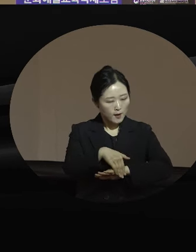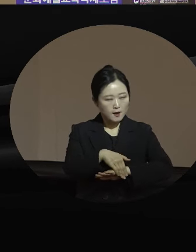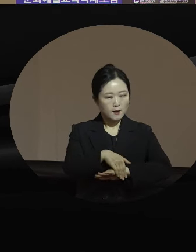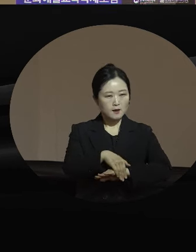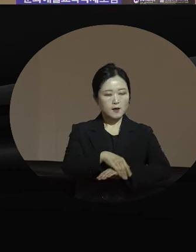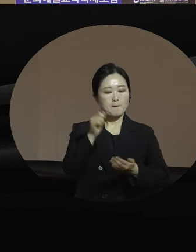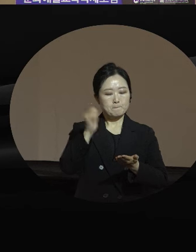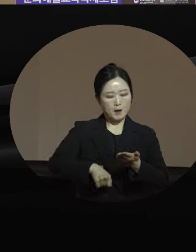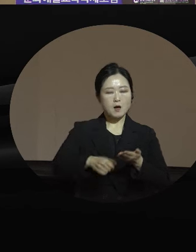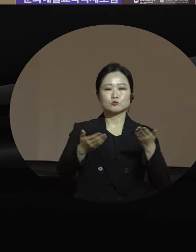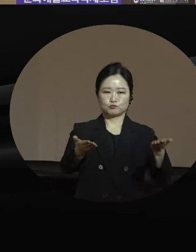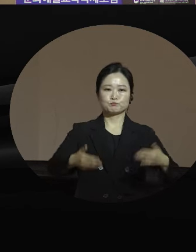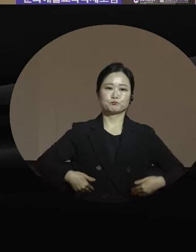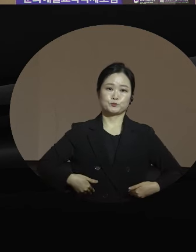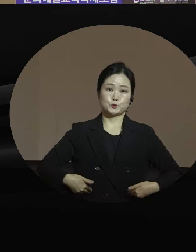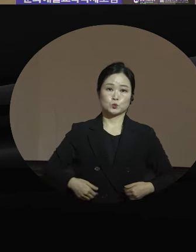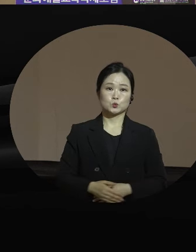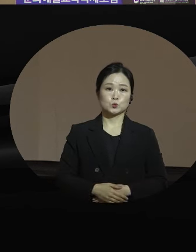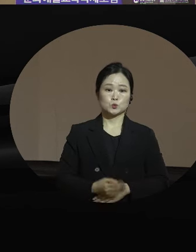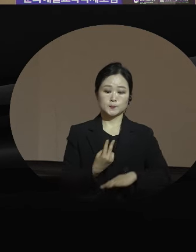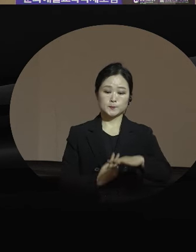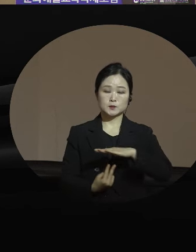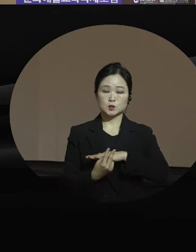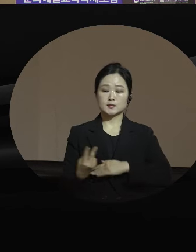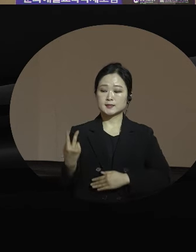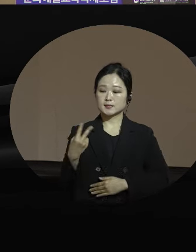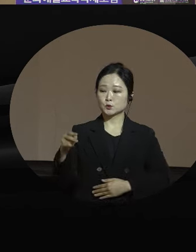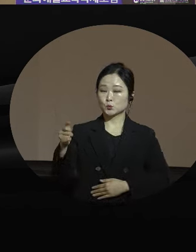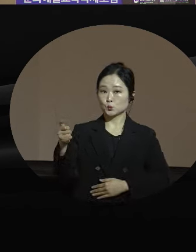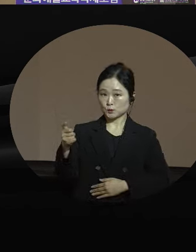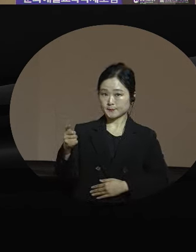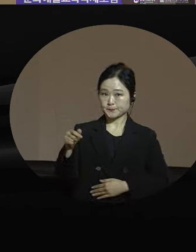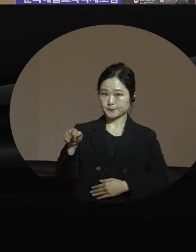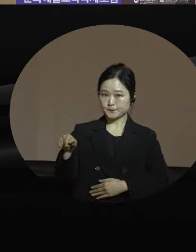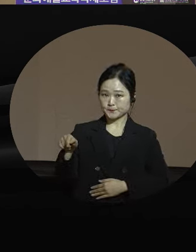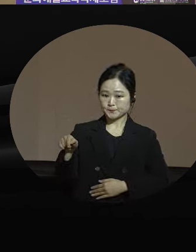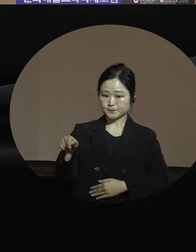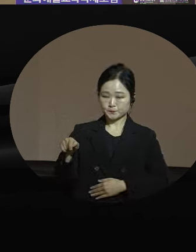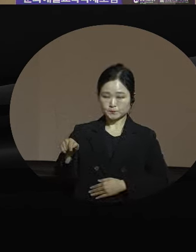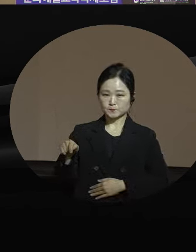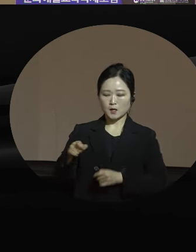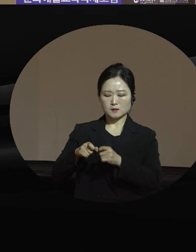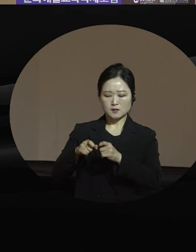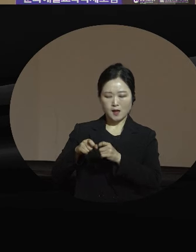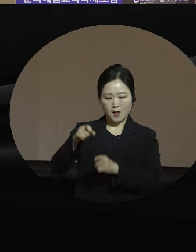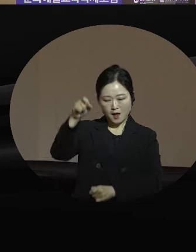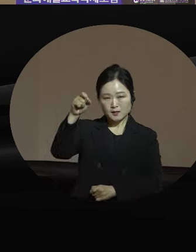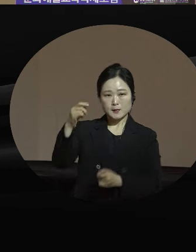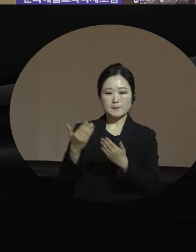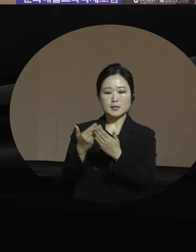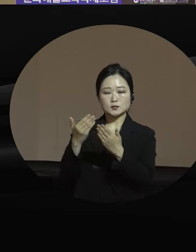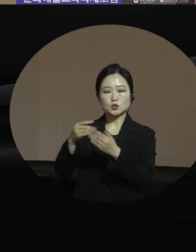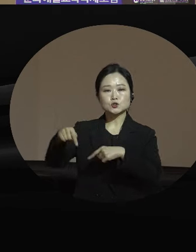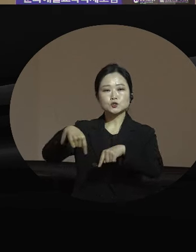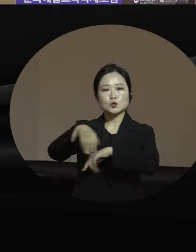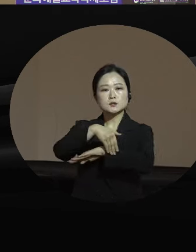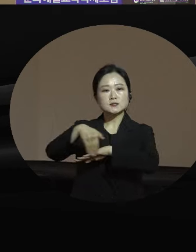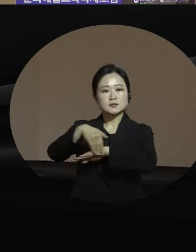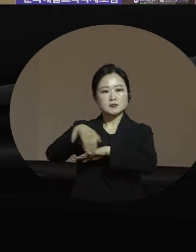the Vision 2050, the Mongolia's long-term development policy, is the national